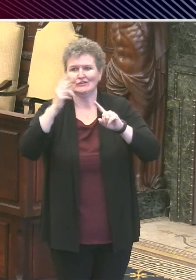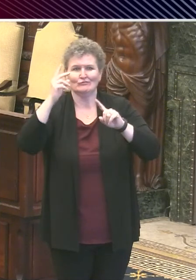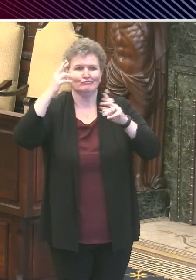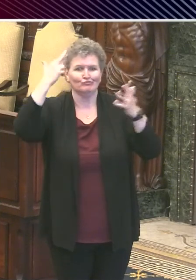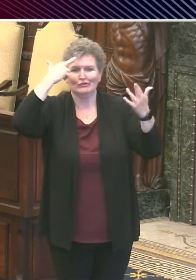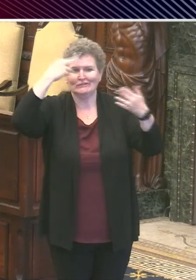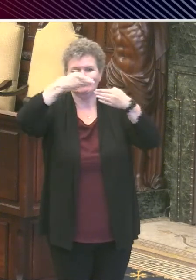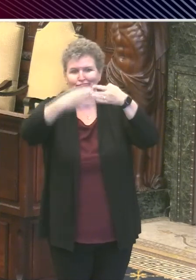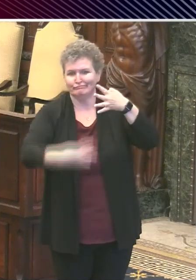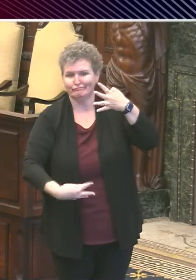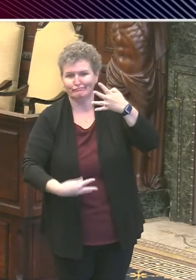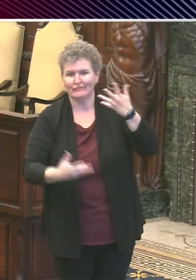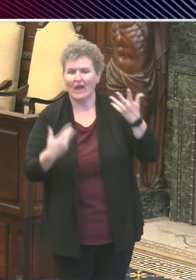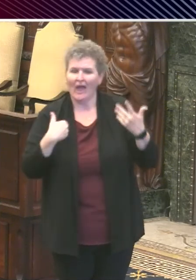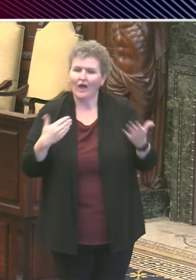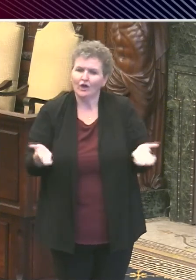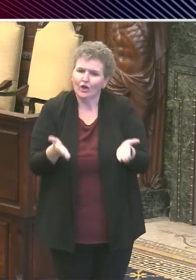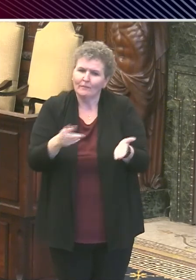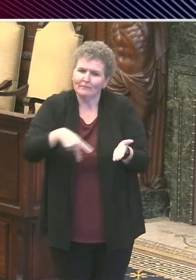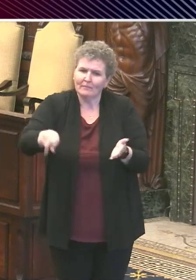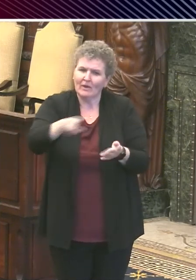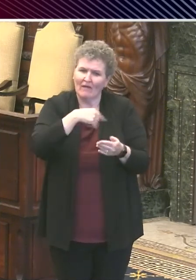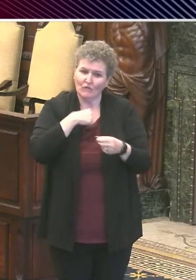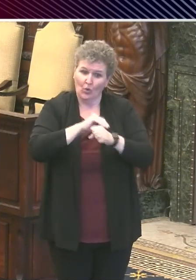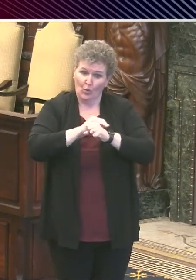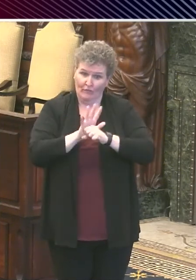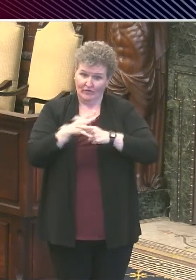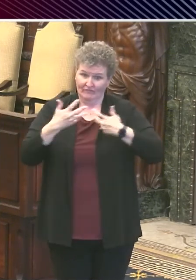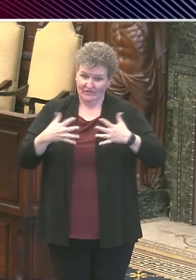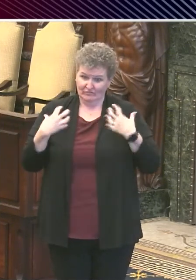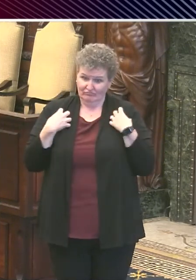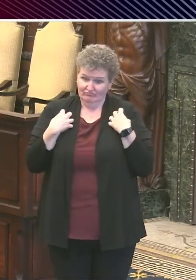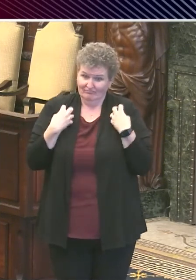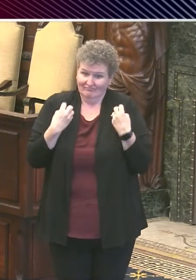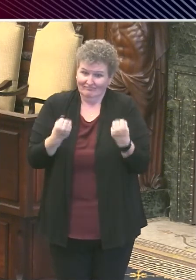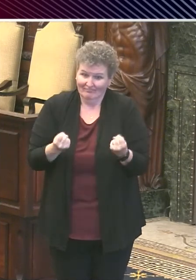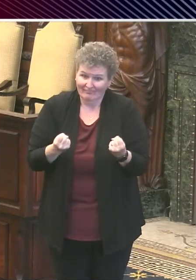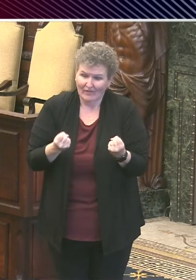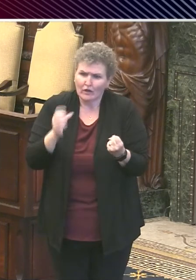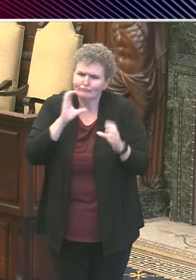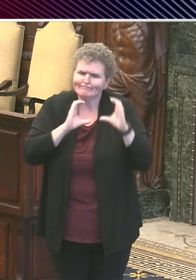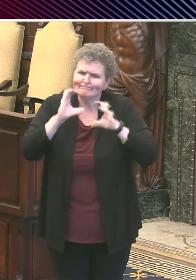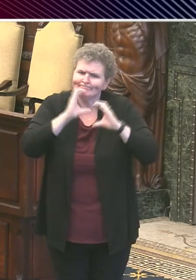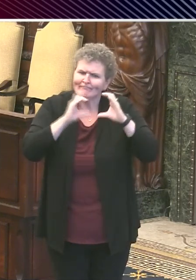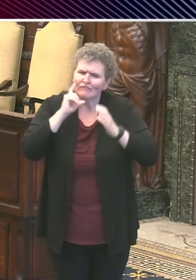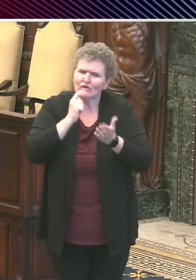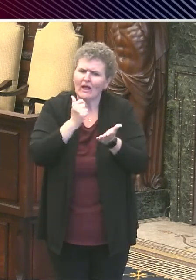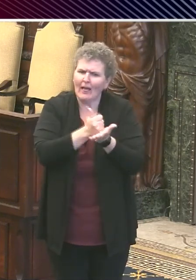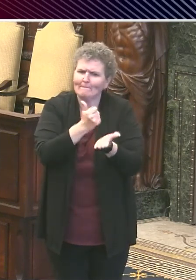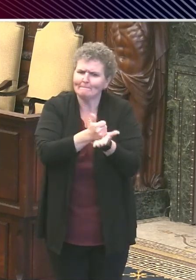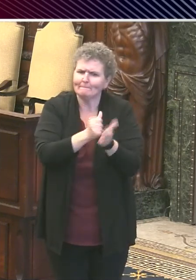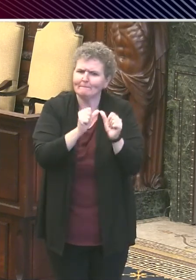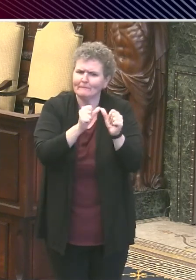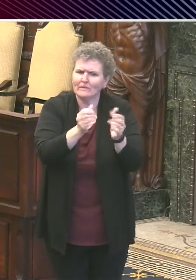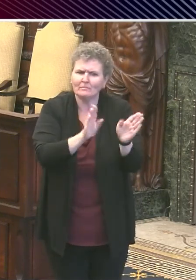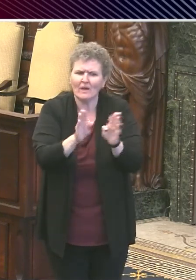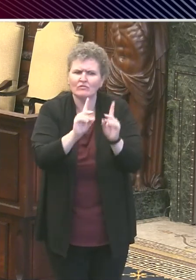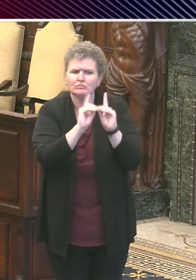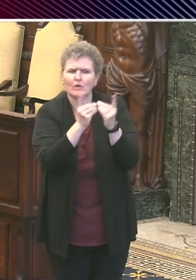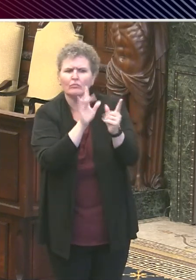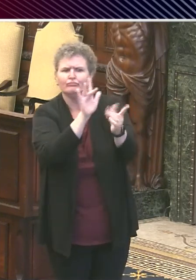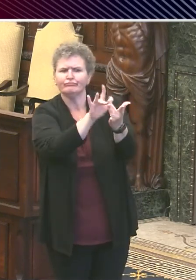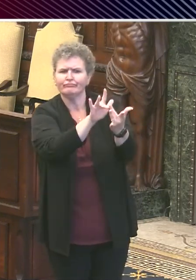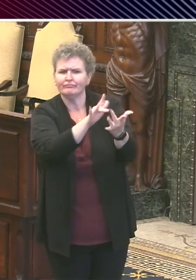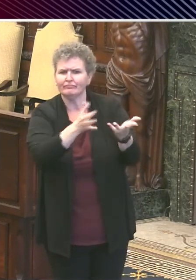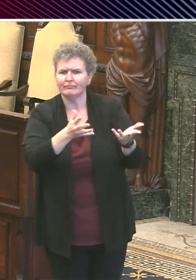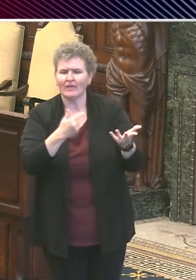encourage people who had COVID or having mental health problems to avail themselves of that. And I always forget the number, but there's an 800 number where people can call